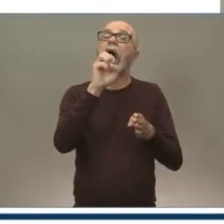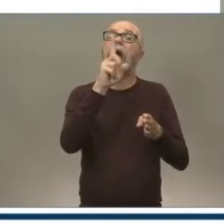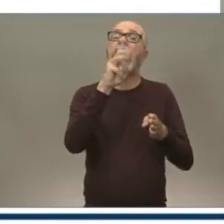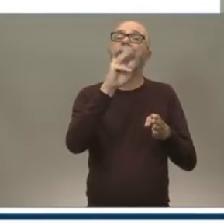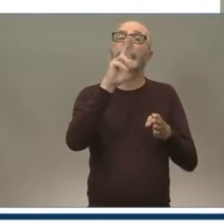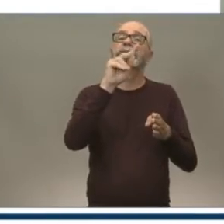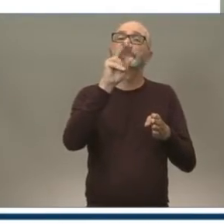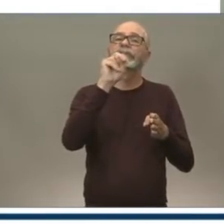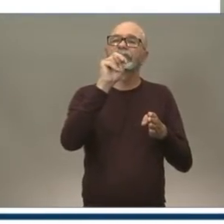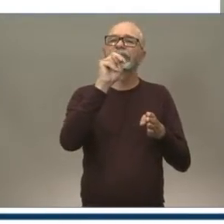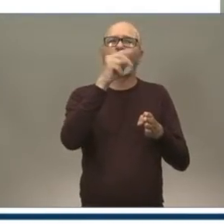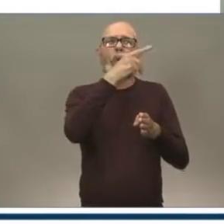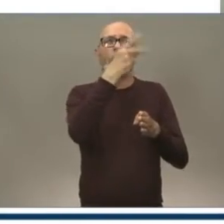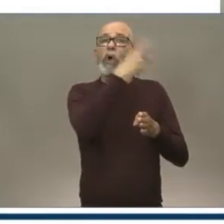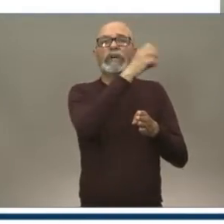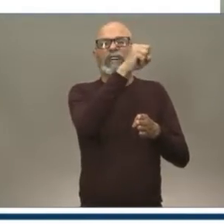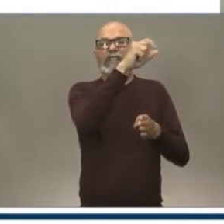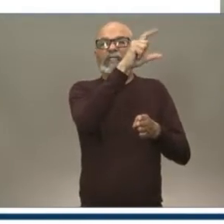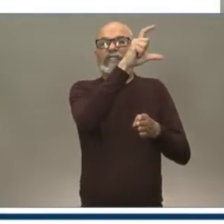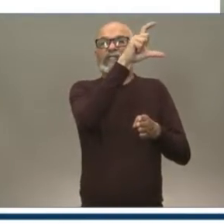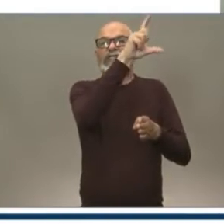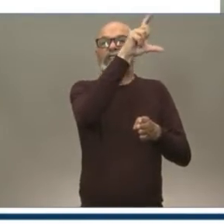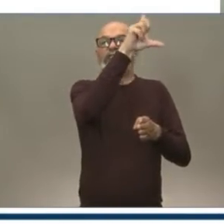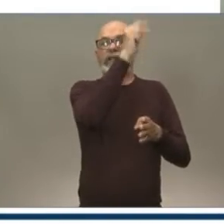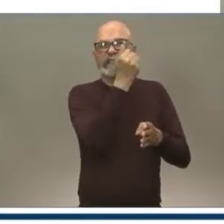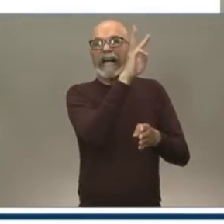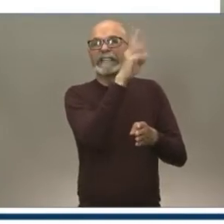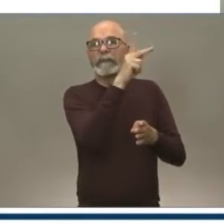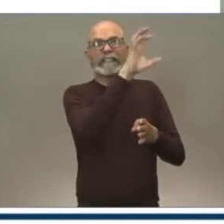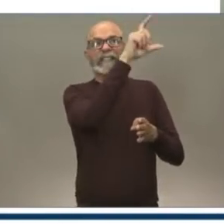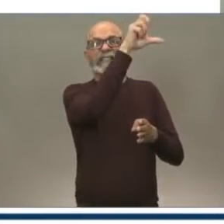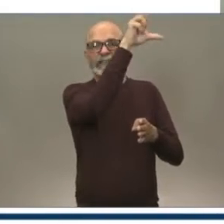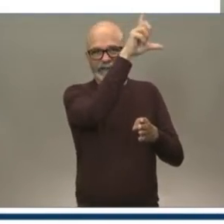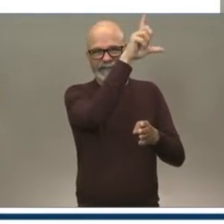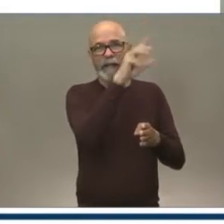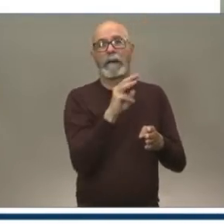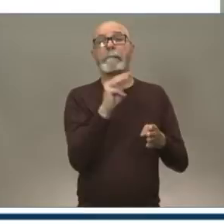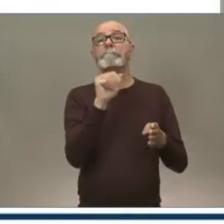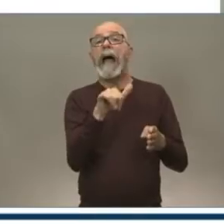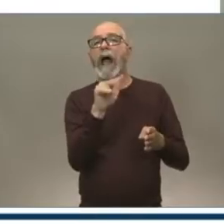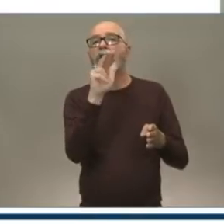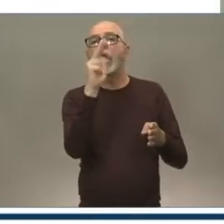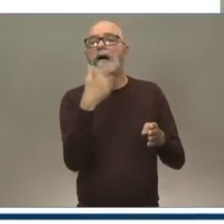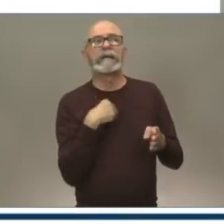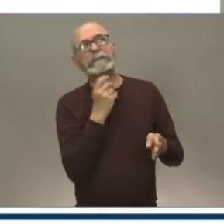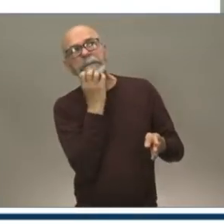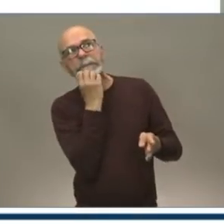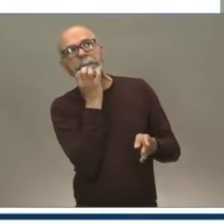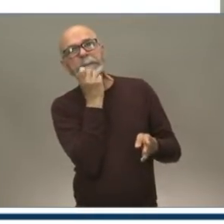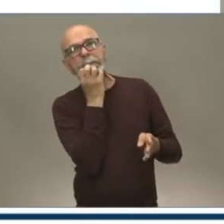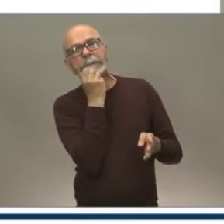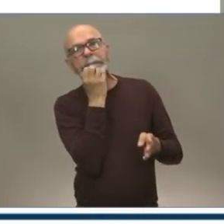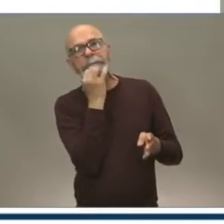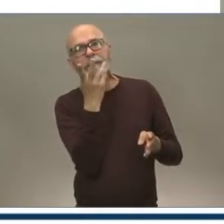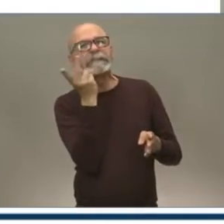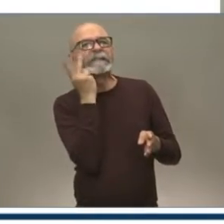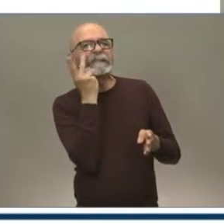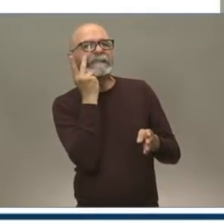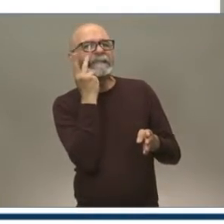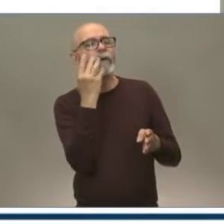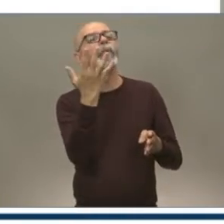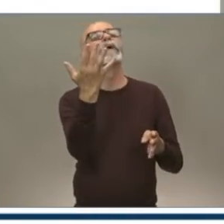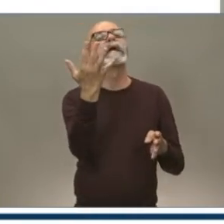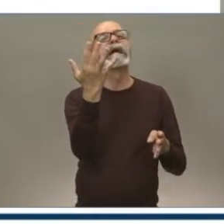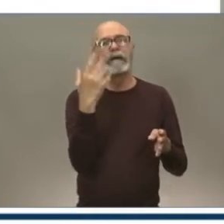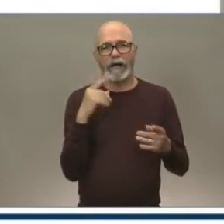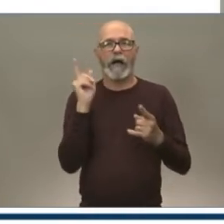be very cautious when we look at that potential. May 3rd is the earliest opportunity for the actual bubble discussion, and we'll